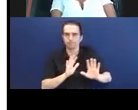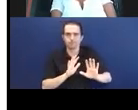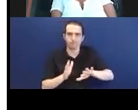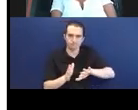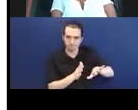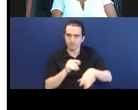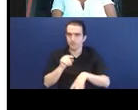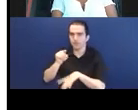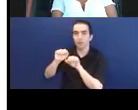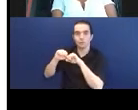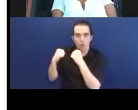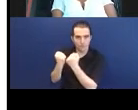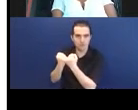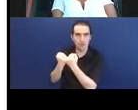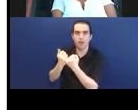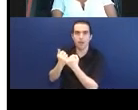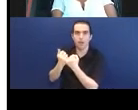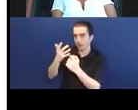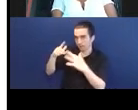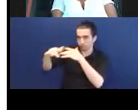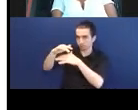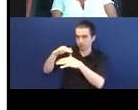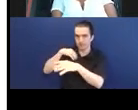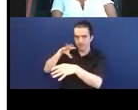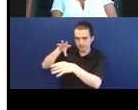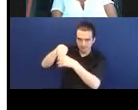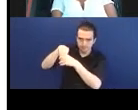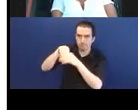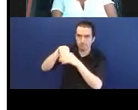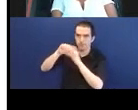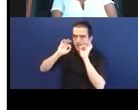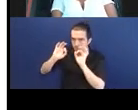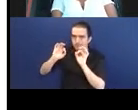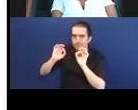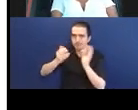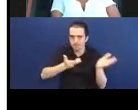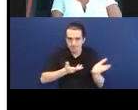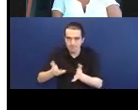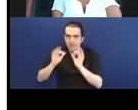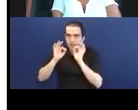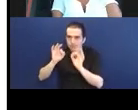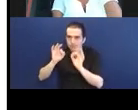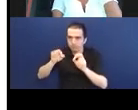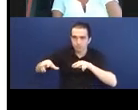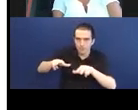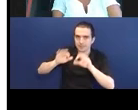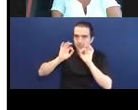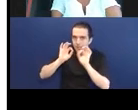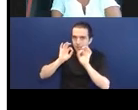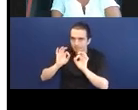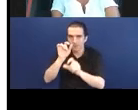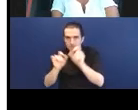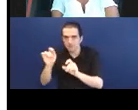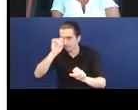persons with disabilities, to accept that we are objects and powerless. We also view ourselves as united by a